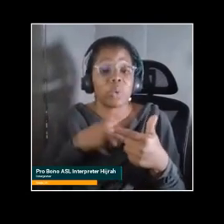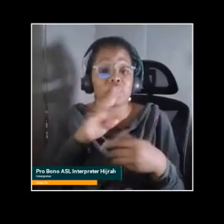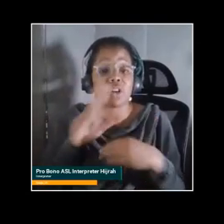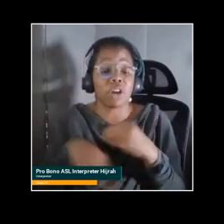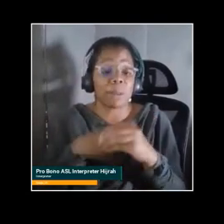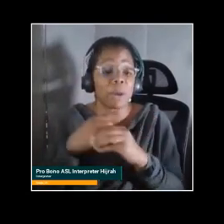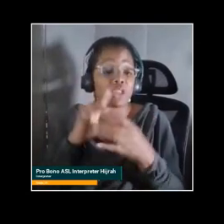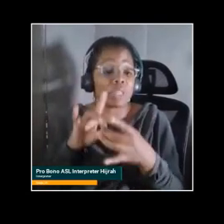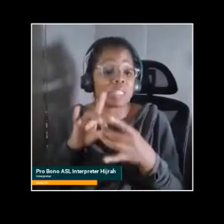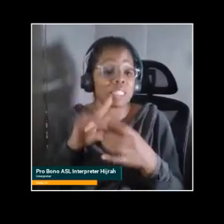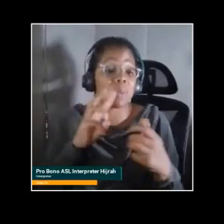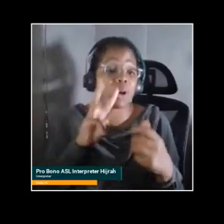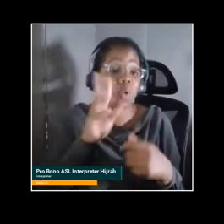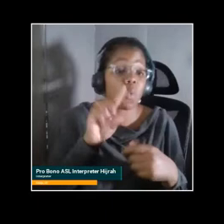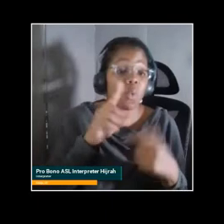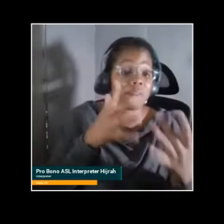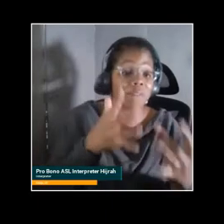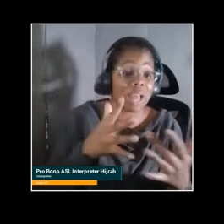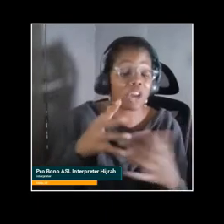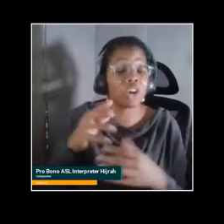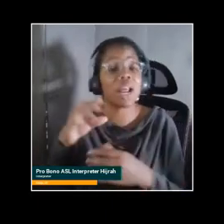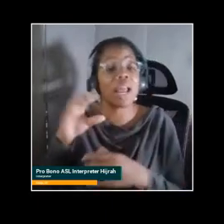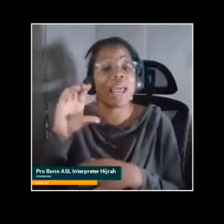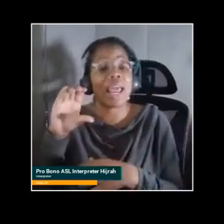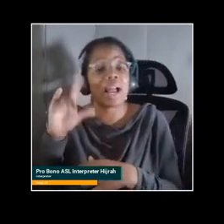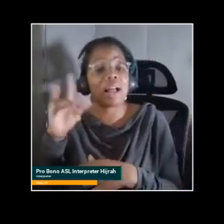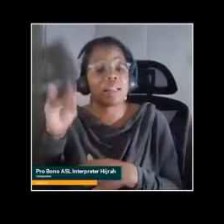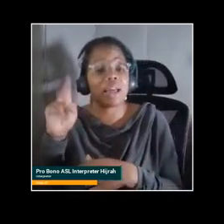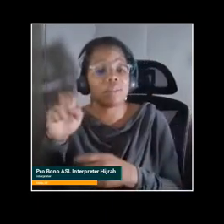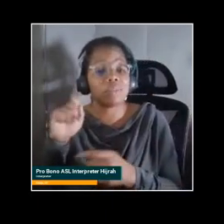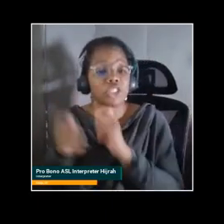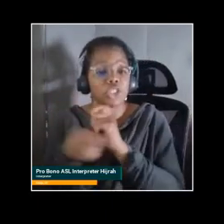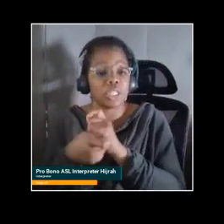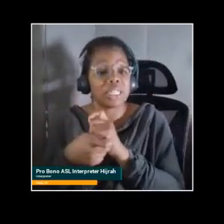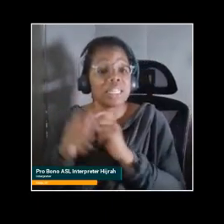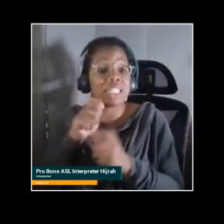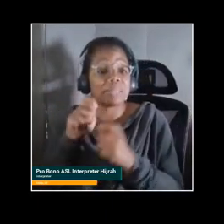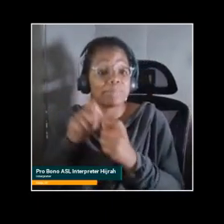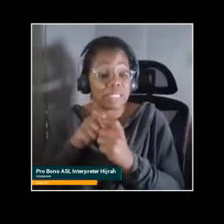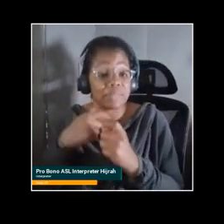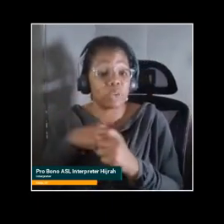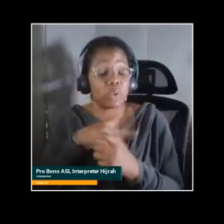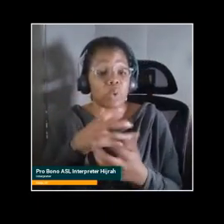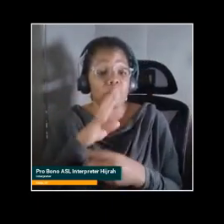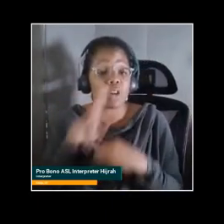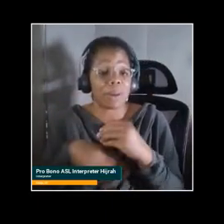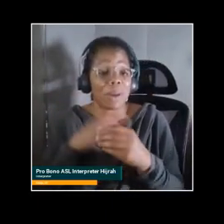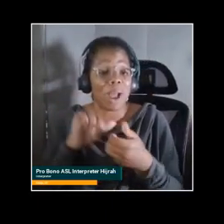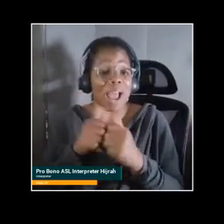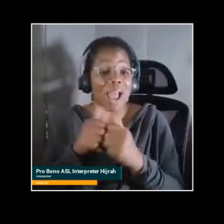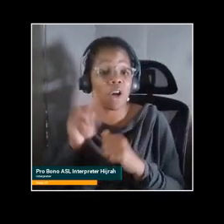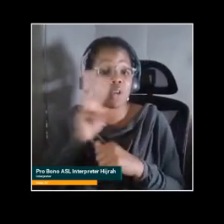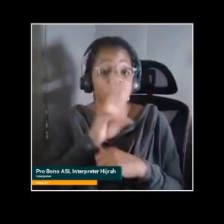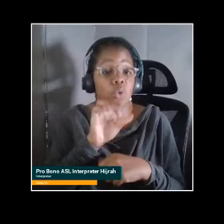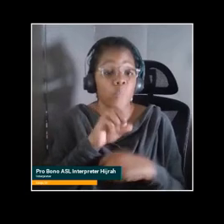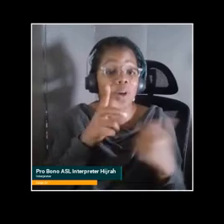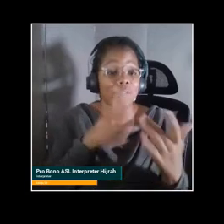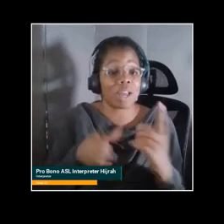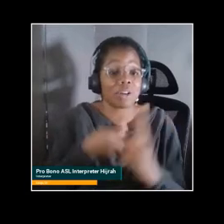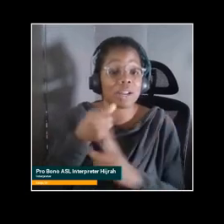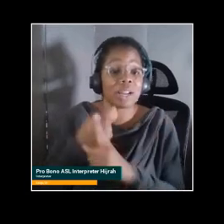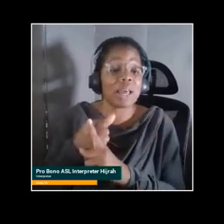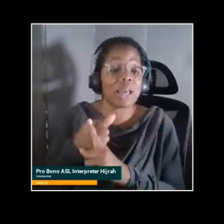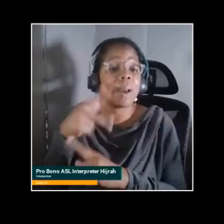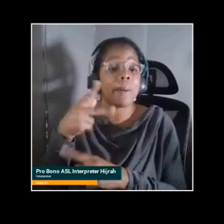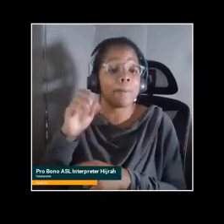relationship between wildfire and climate change. In this specifically, we want to talk about how does the wildfire impact park and